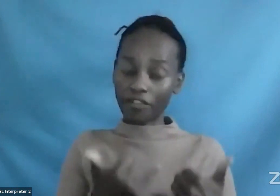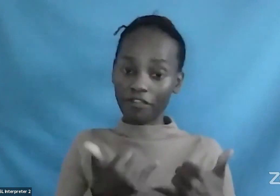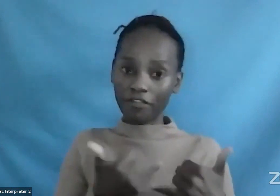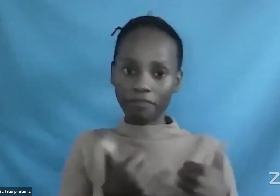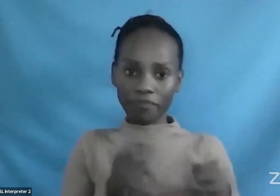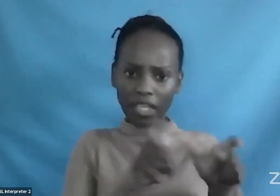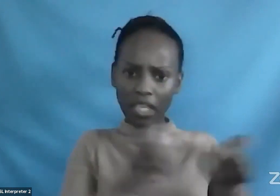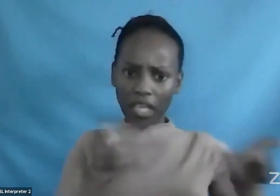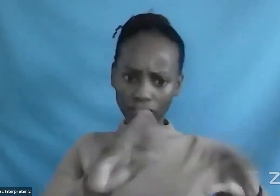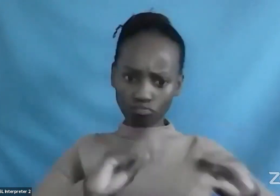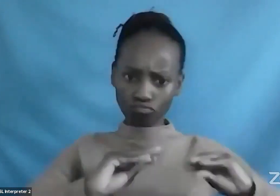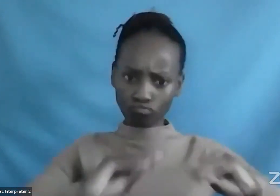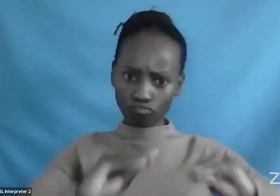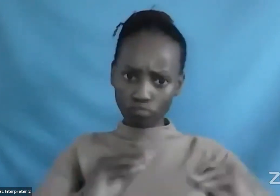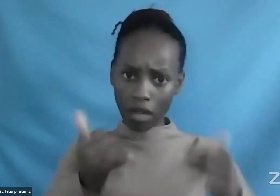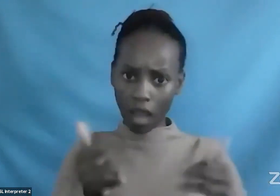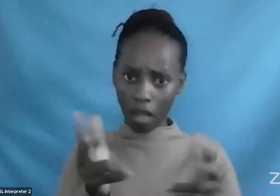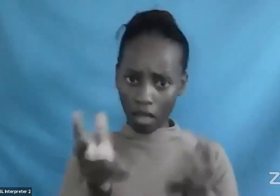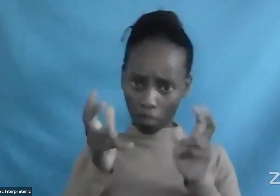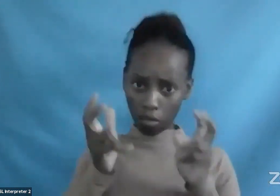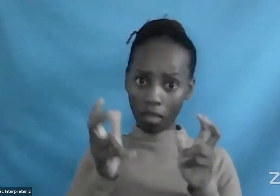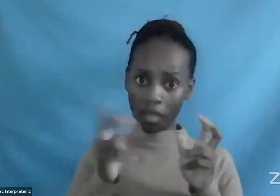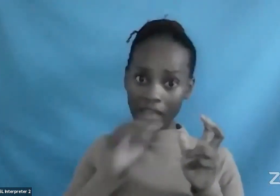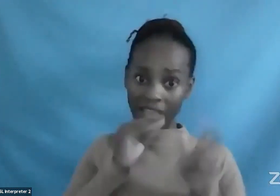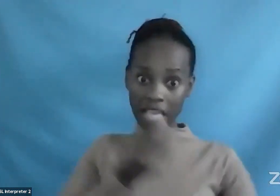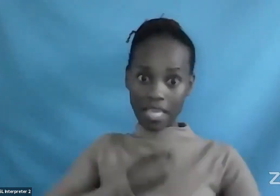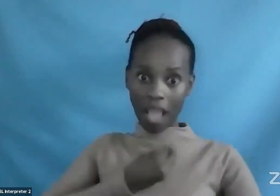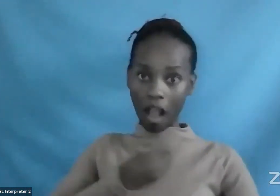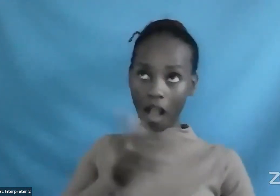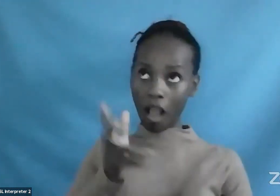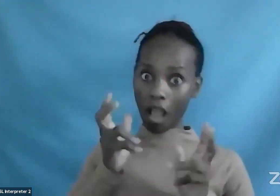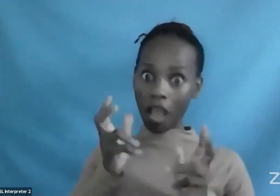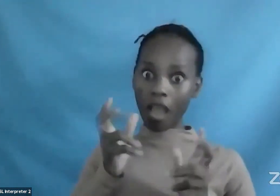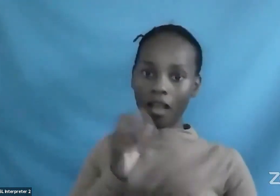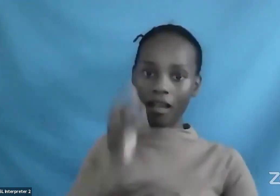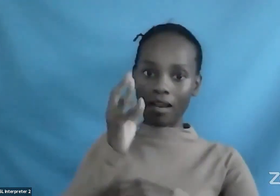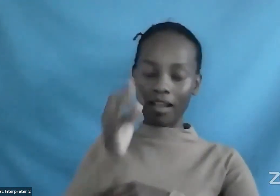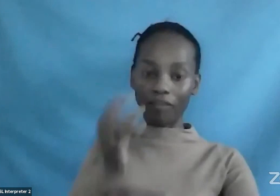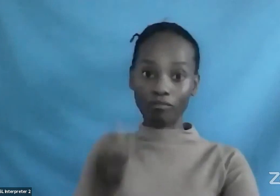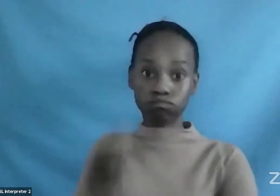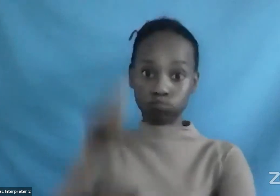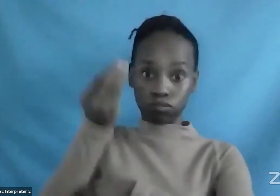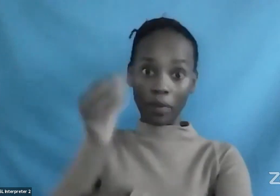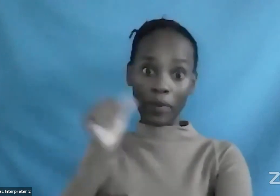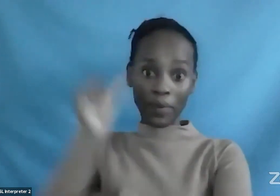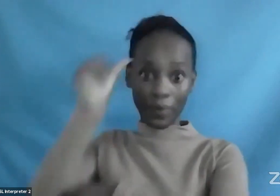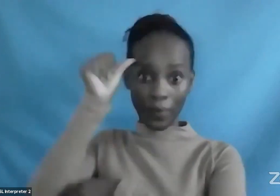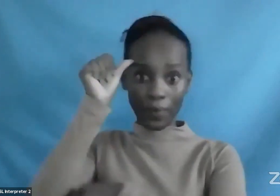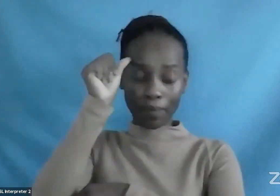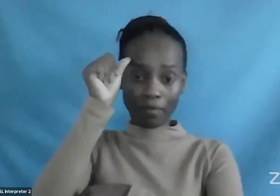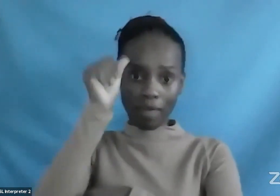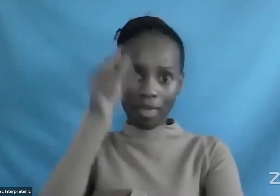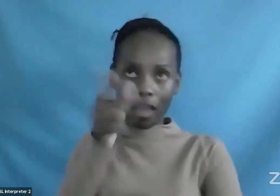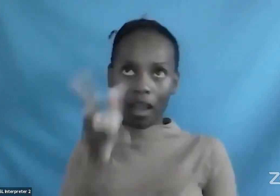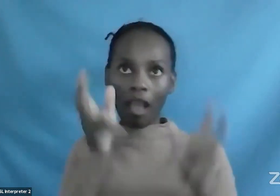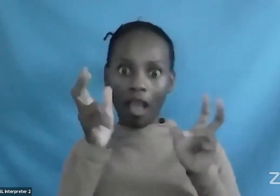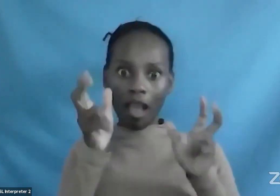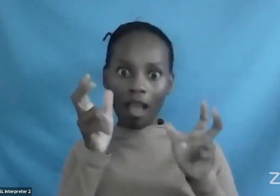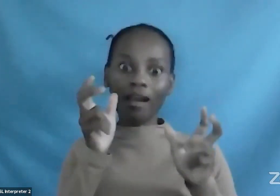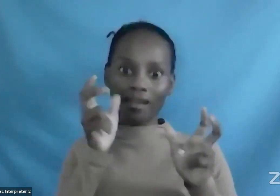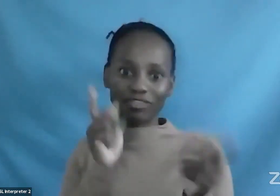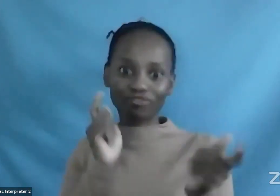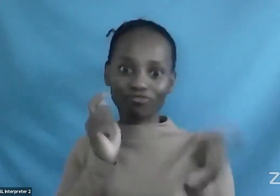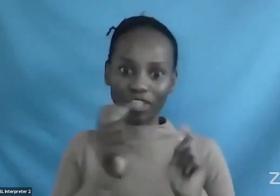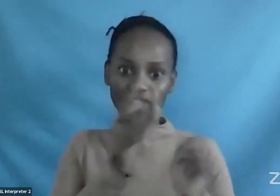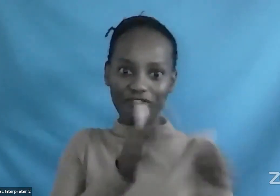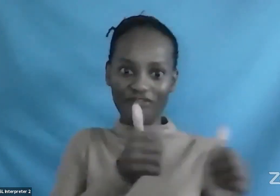to influence them in terms of their view towards what is legal and what is illegal. So I'm calling upon